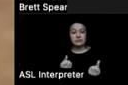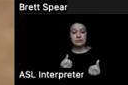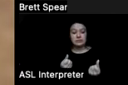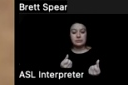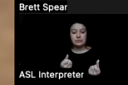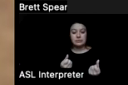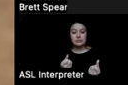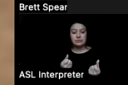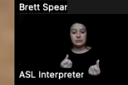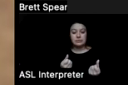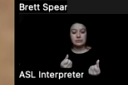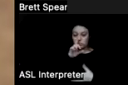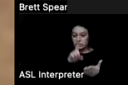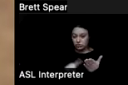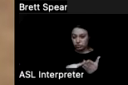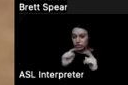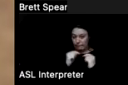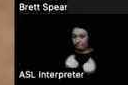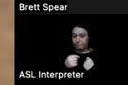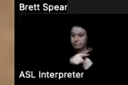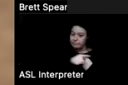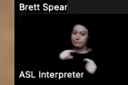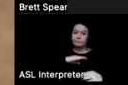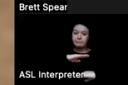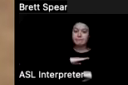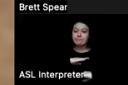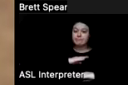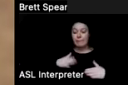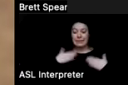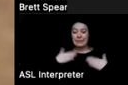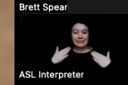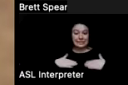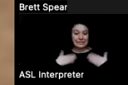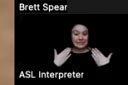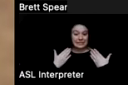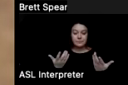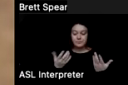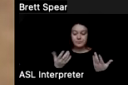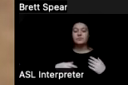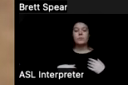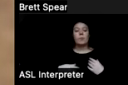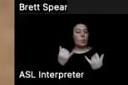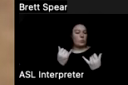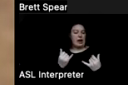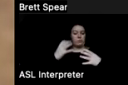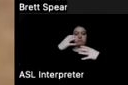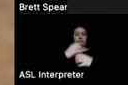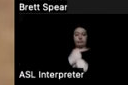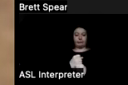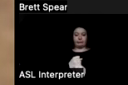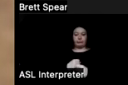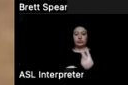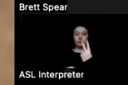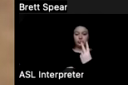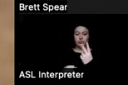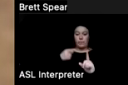how do we kind of summarize this 45-minute presentation into kind of 2 key takeaway messages. And so I